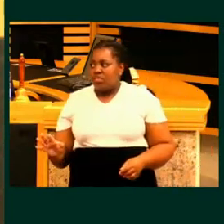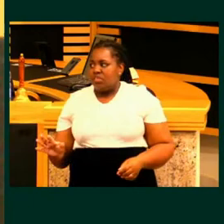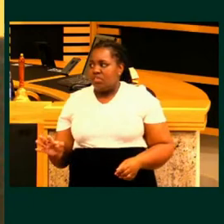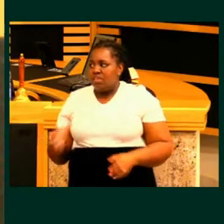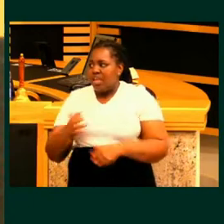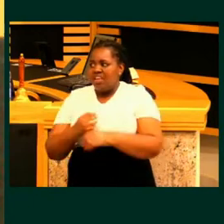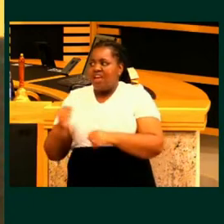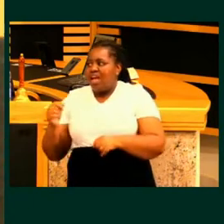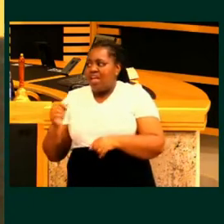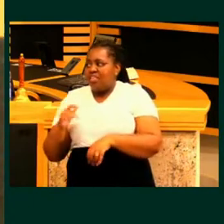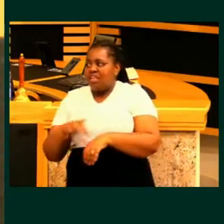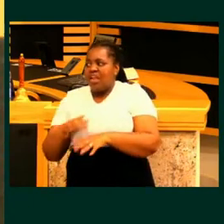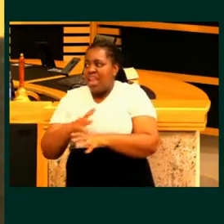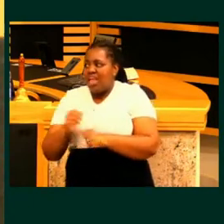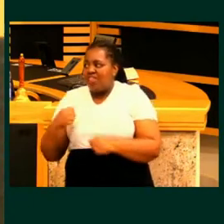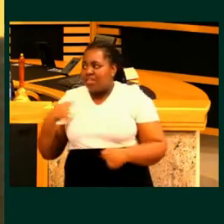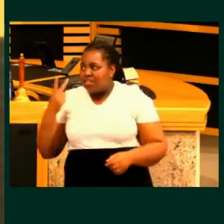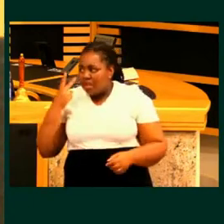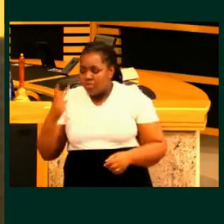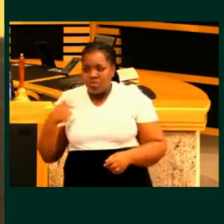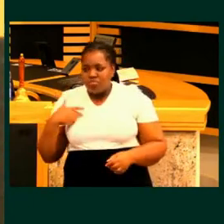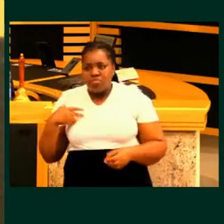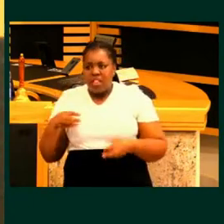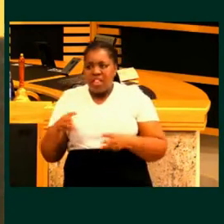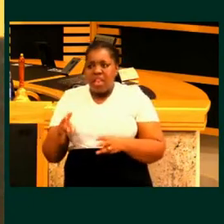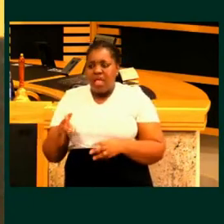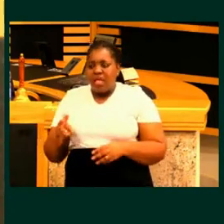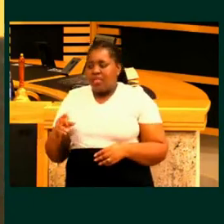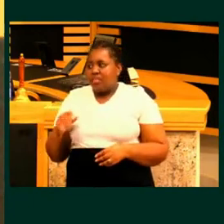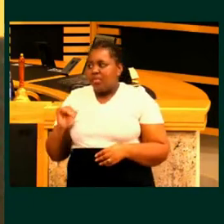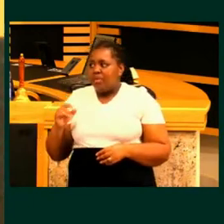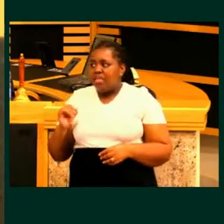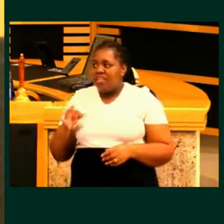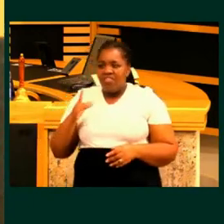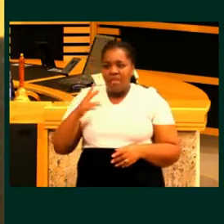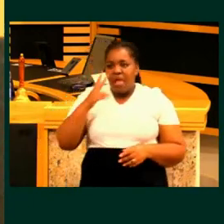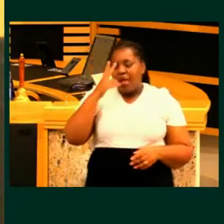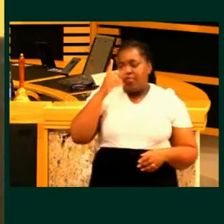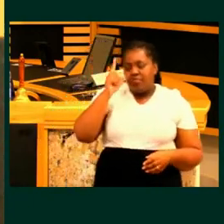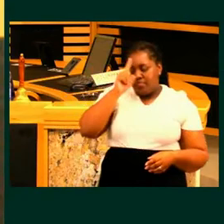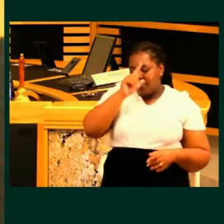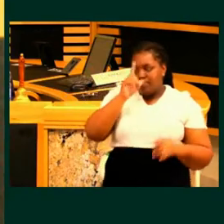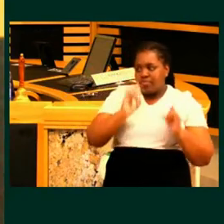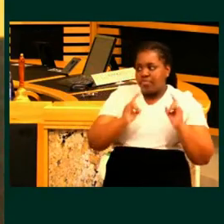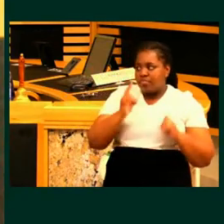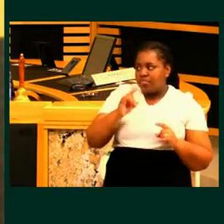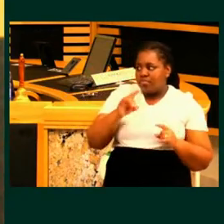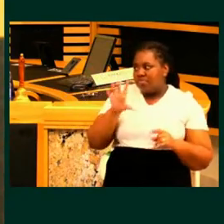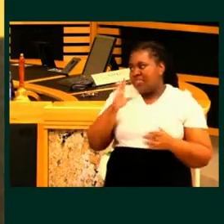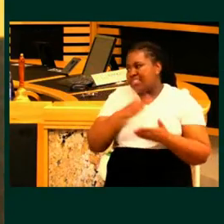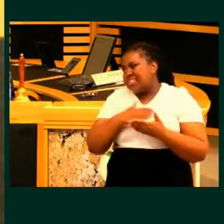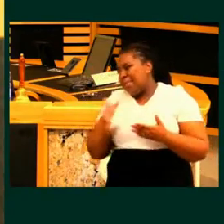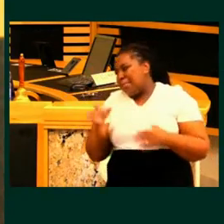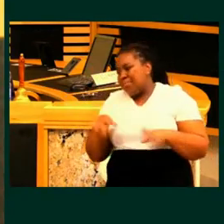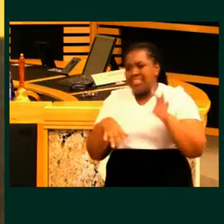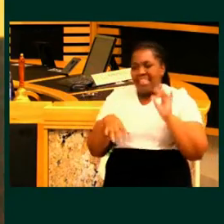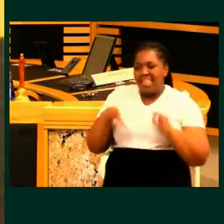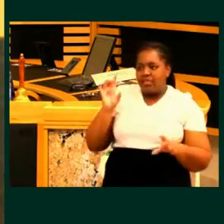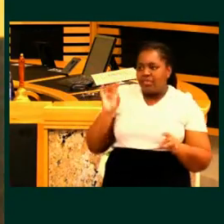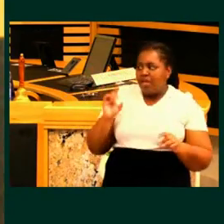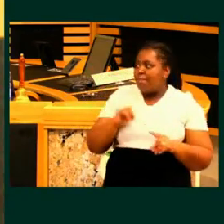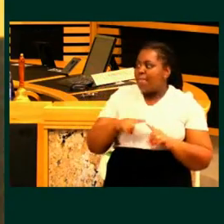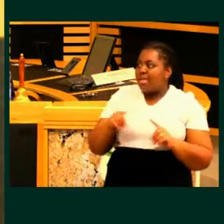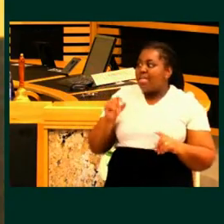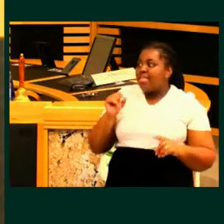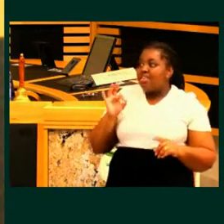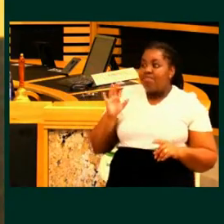that even we never witness the surface Road if you're in Black Township selectively again but if you in